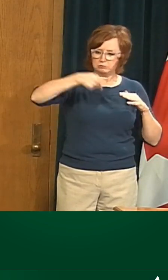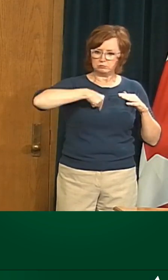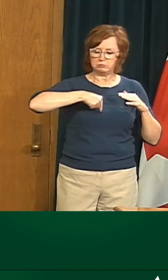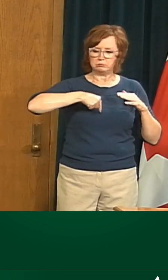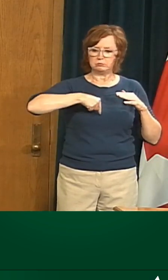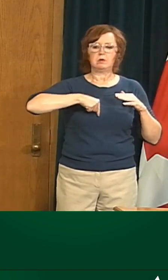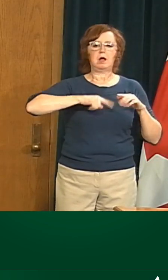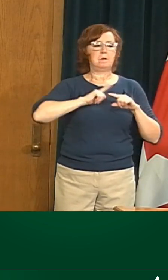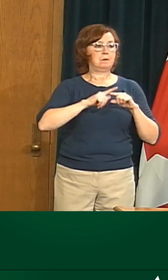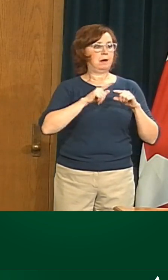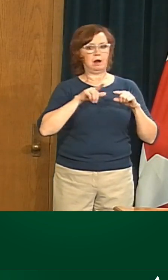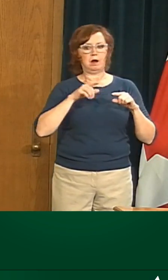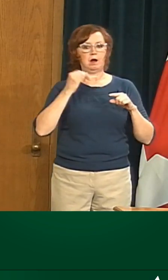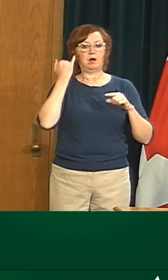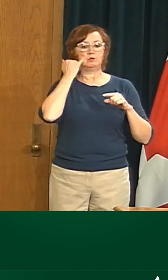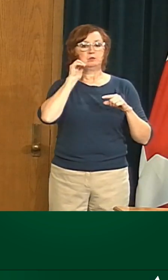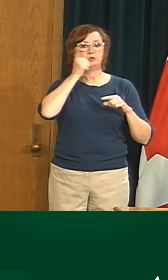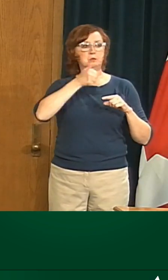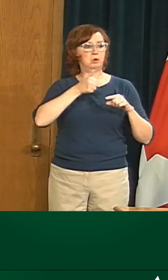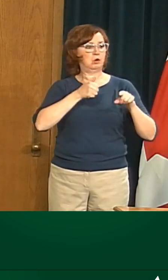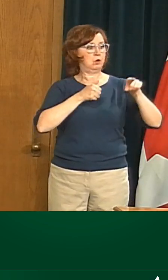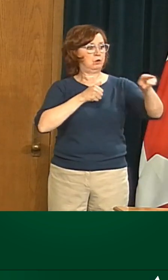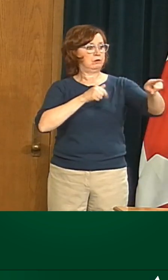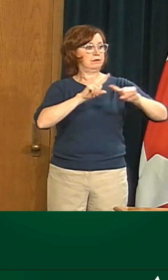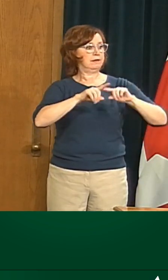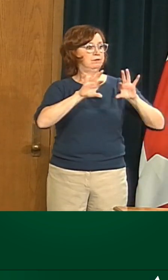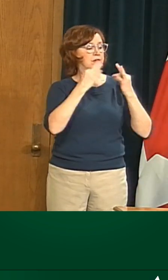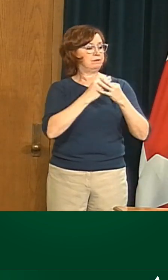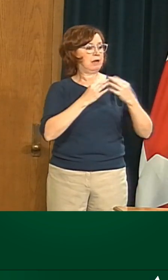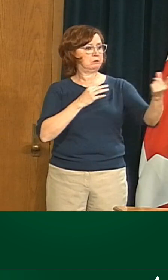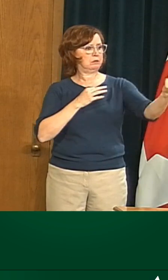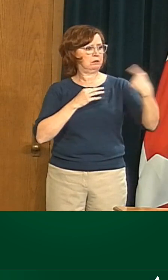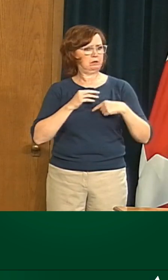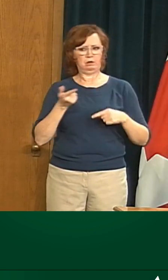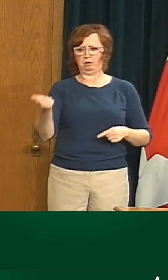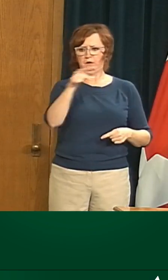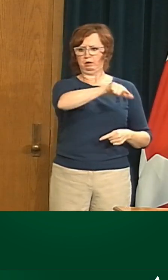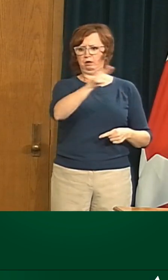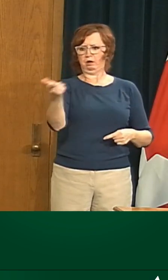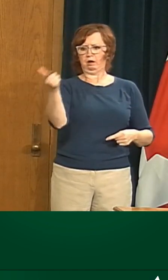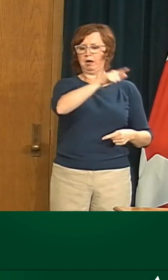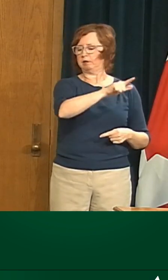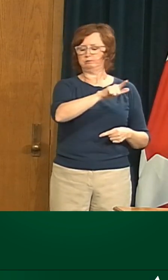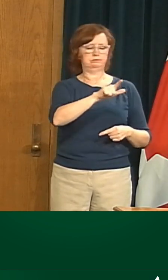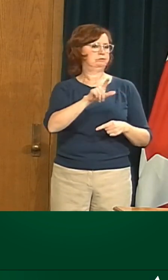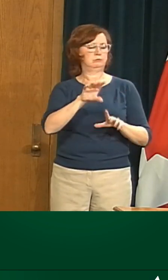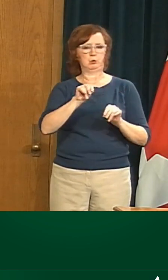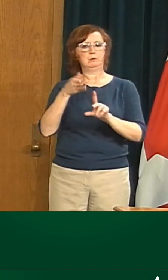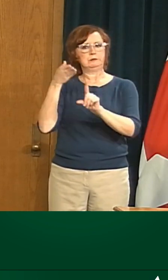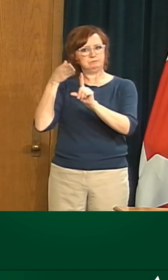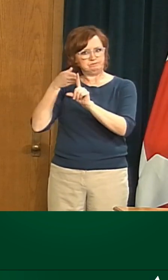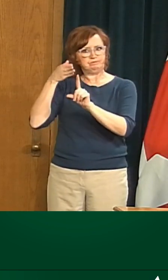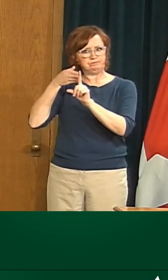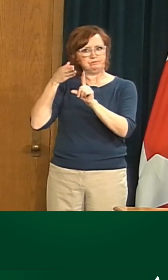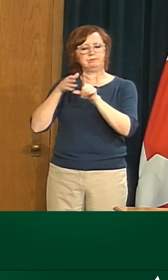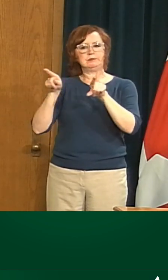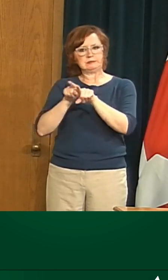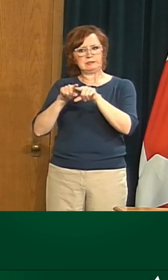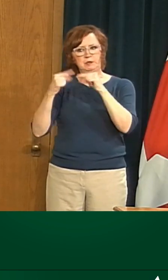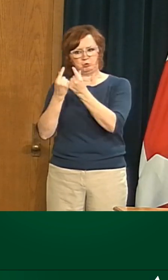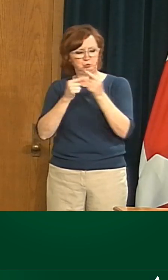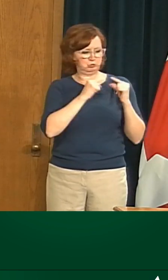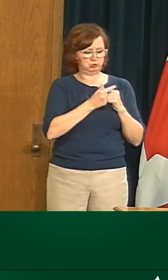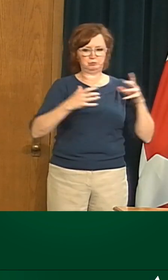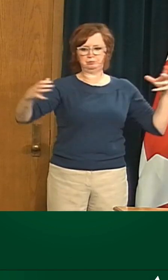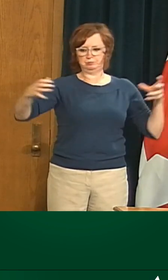And even when you meet, be conscious of the physical distancing. Be conscious of, as you within